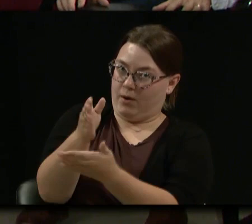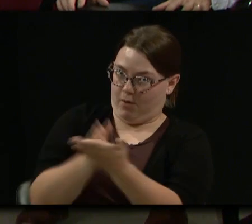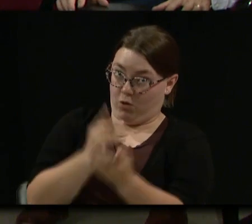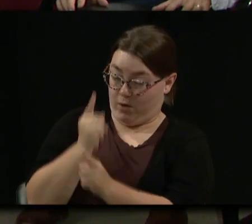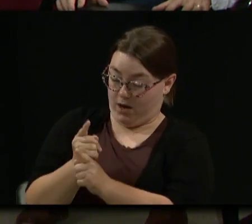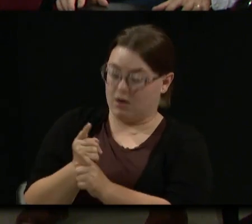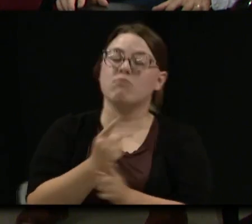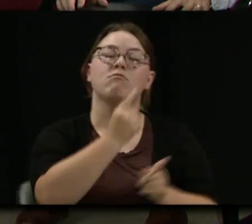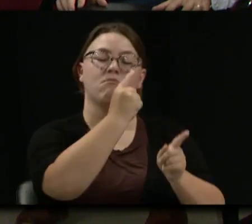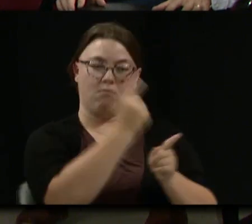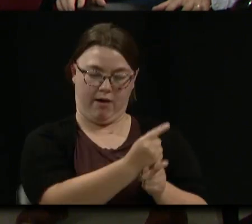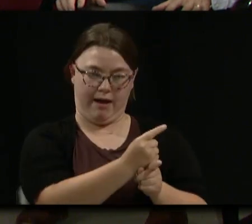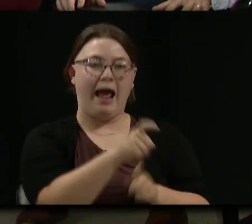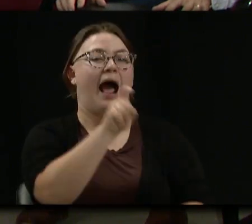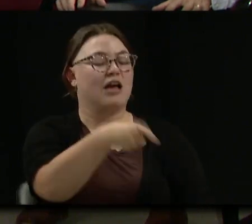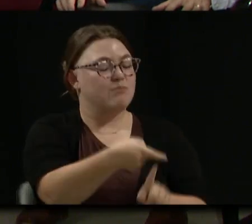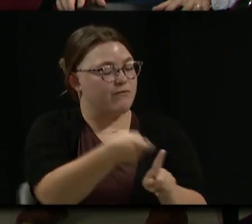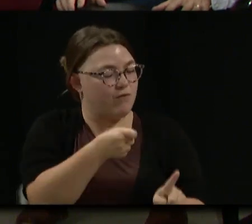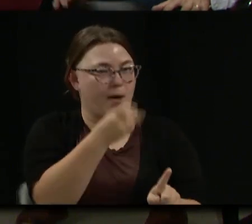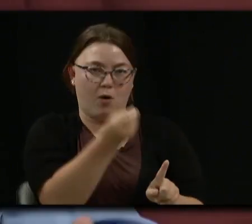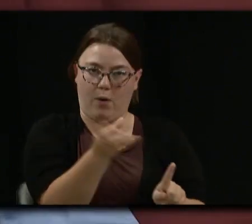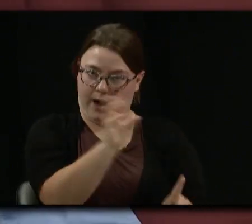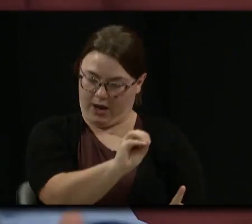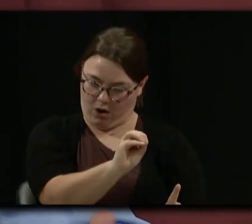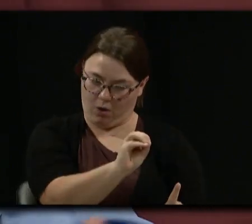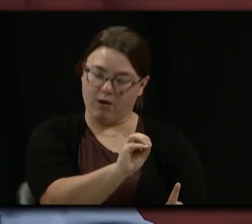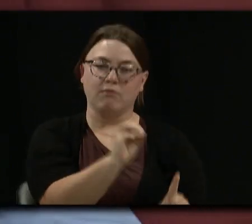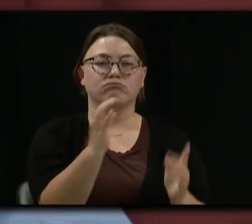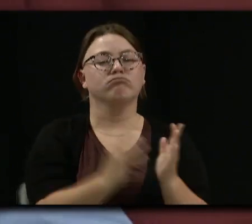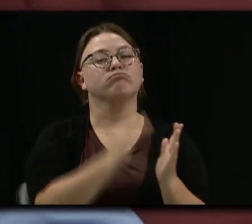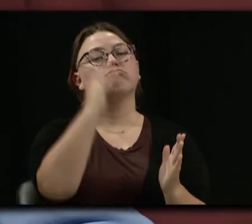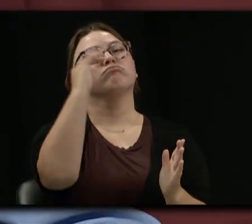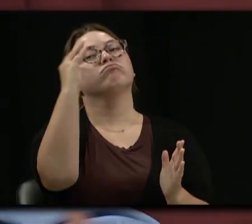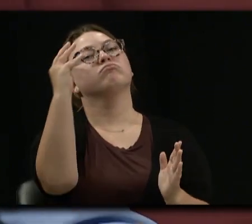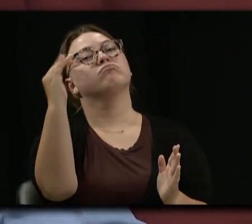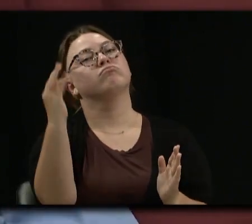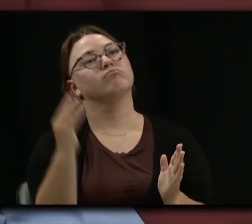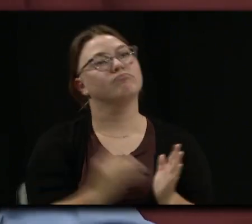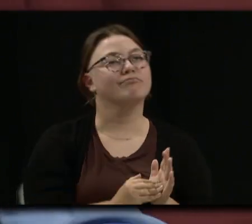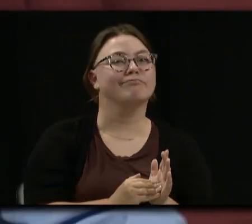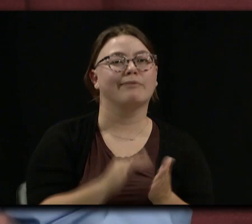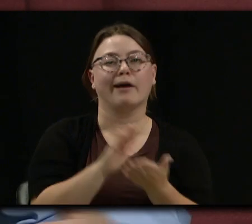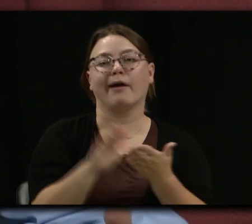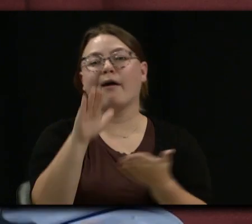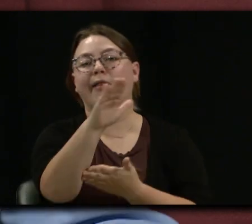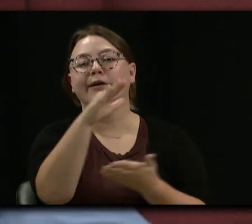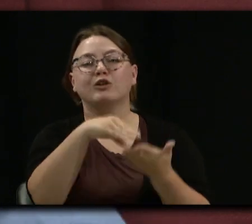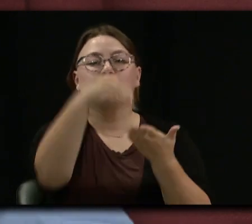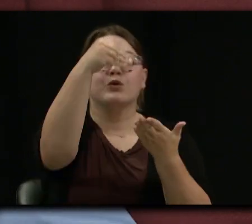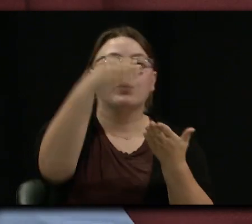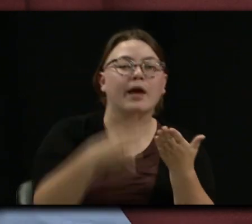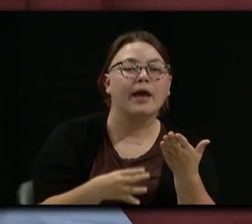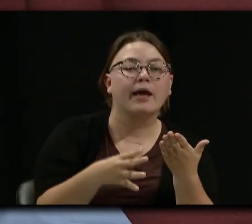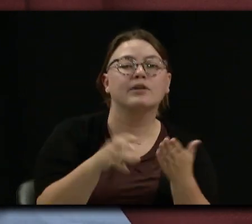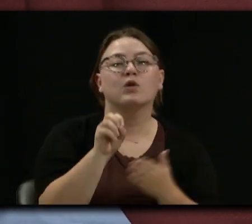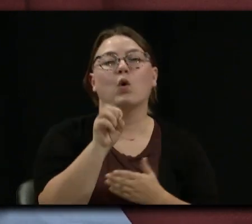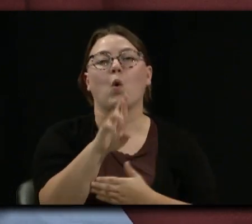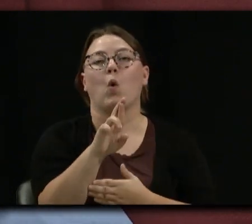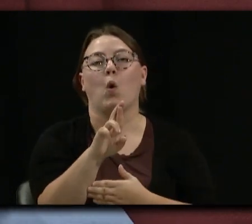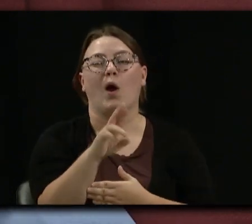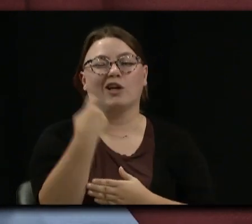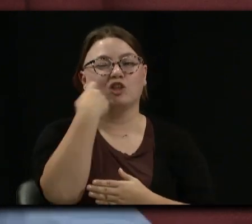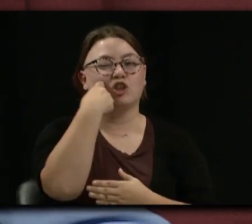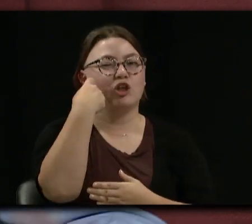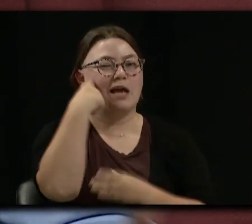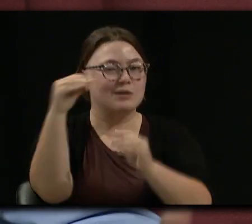to be issued by the state of Ohio. We did have every once in a while a couple of, whether they're college kids or people who are just coming into